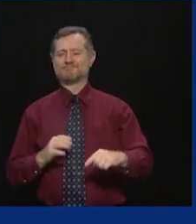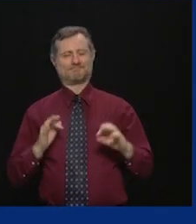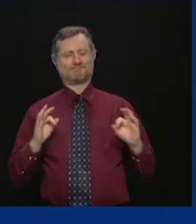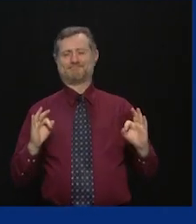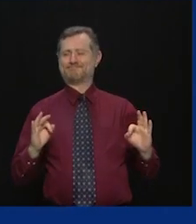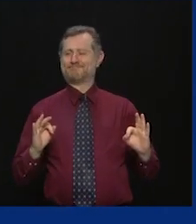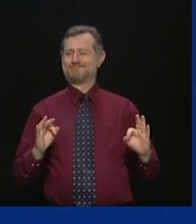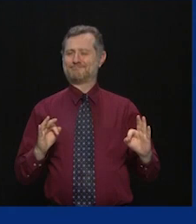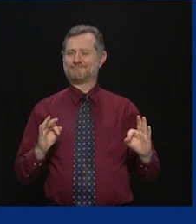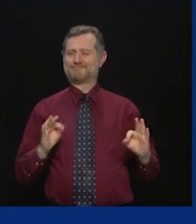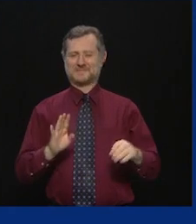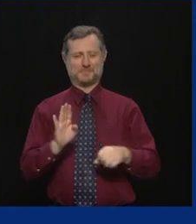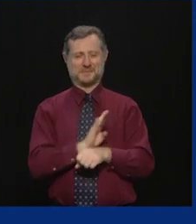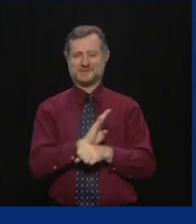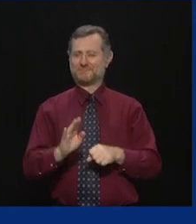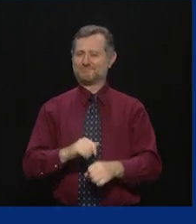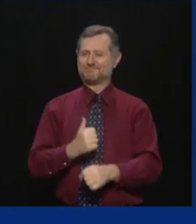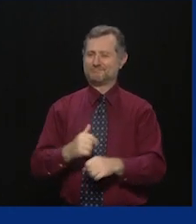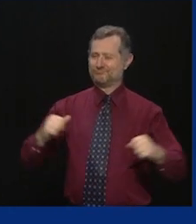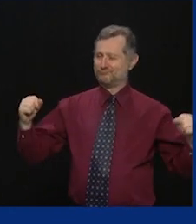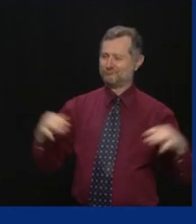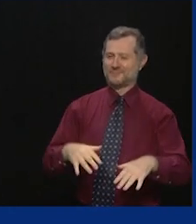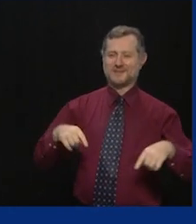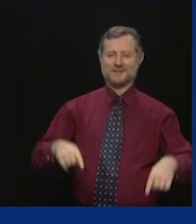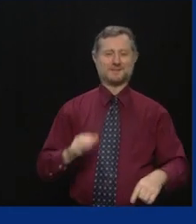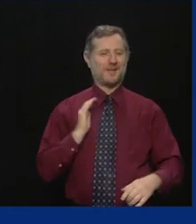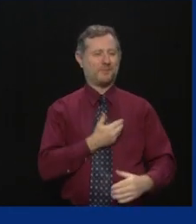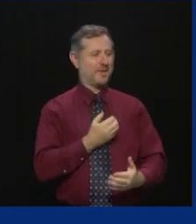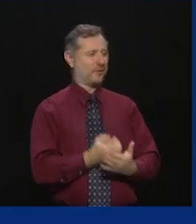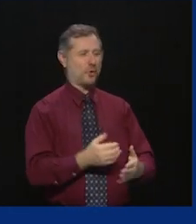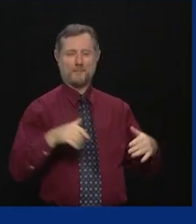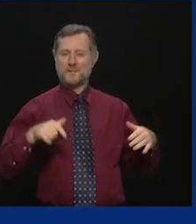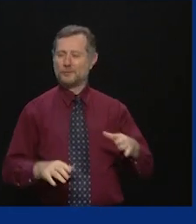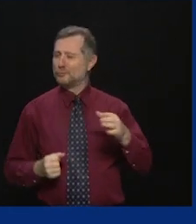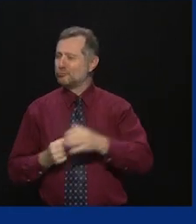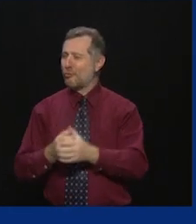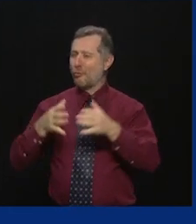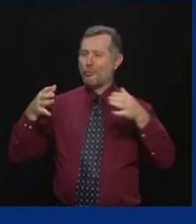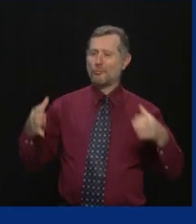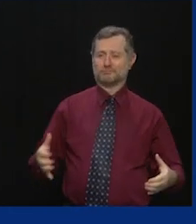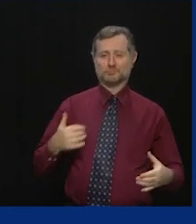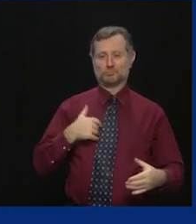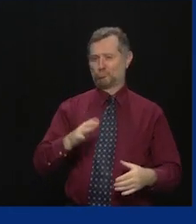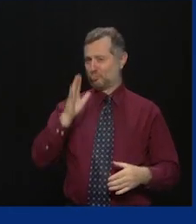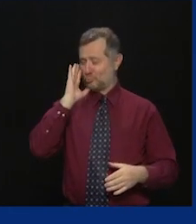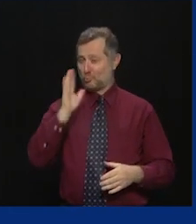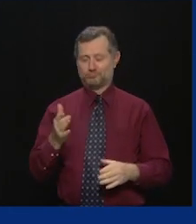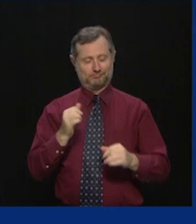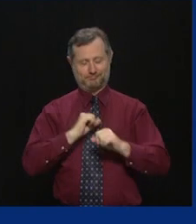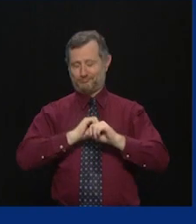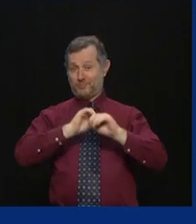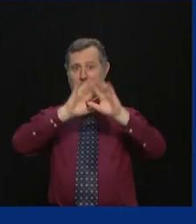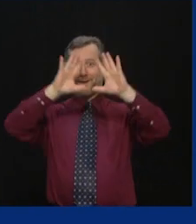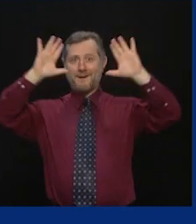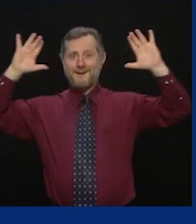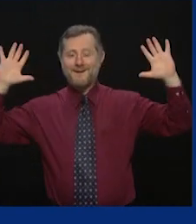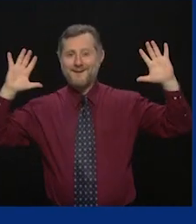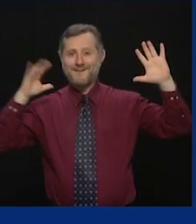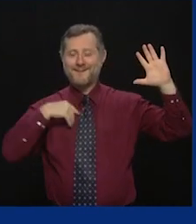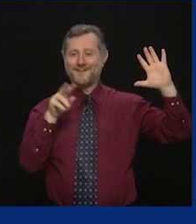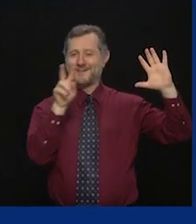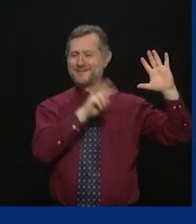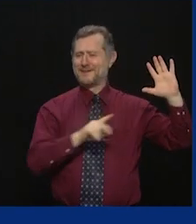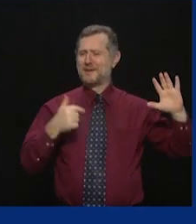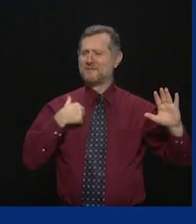backbone of our economy. The future here looks bright. We have a healthy climate in which new businesses can grow. We have